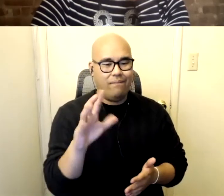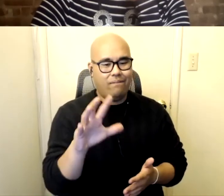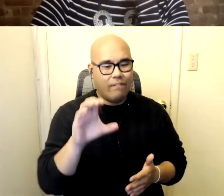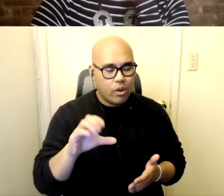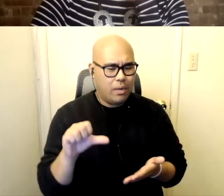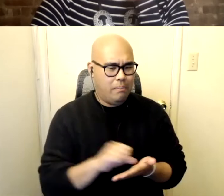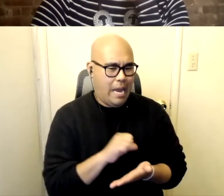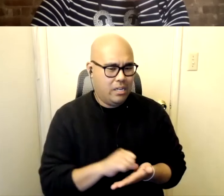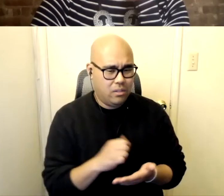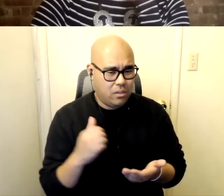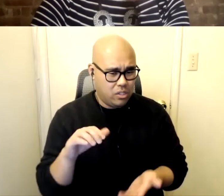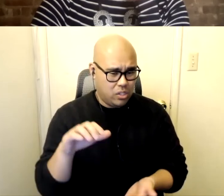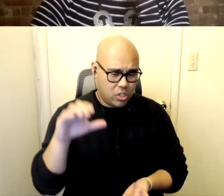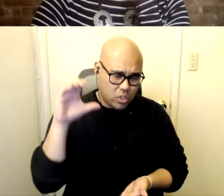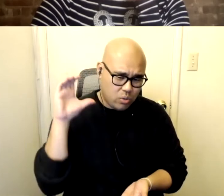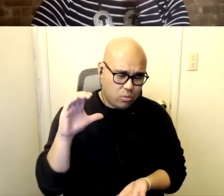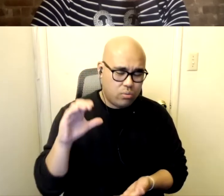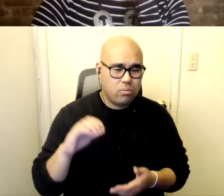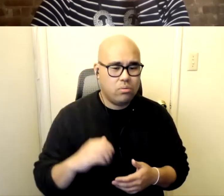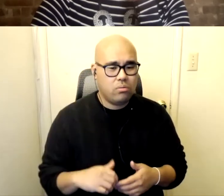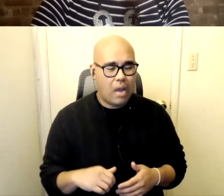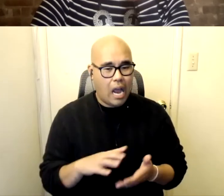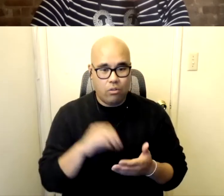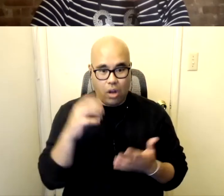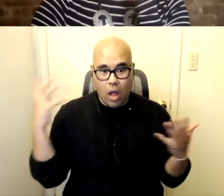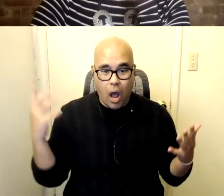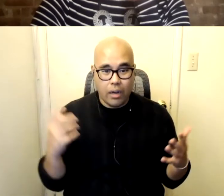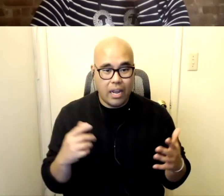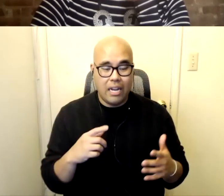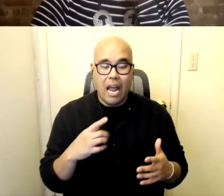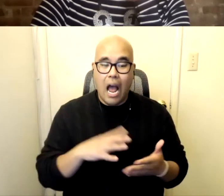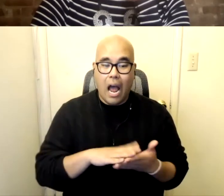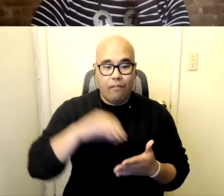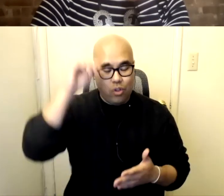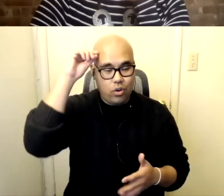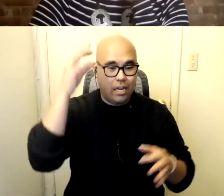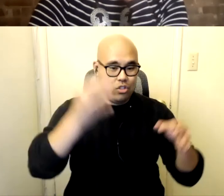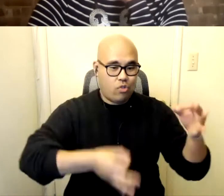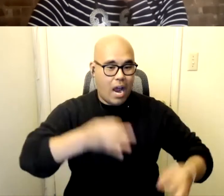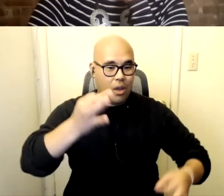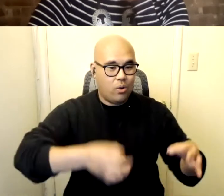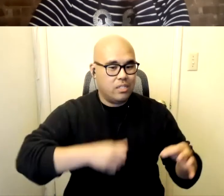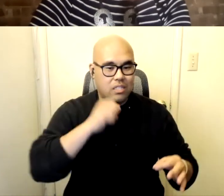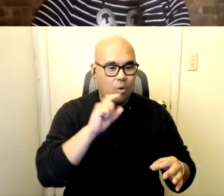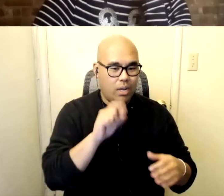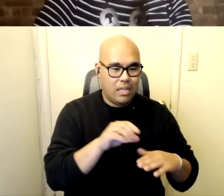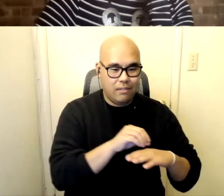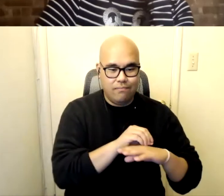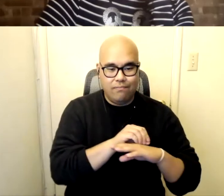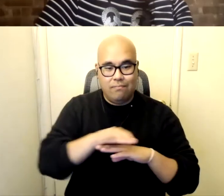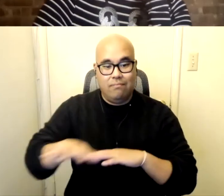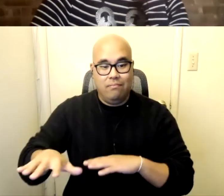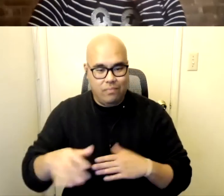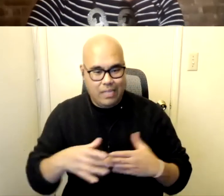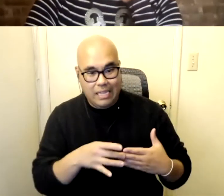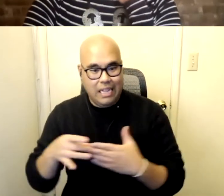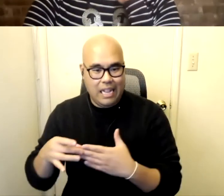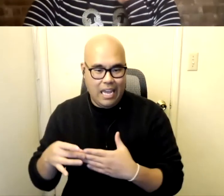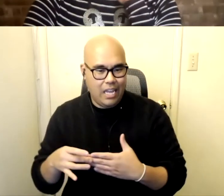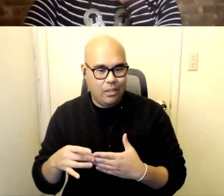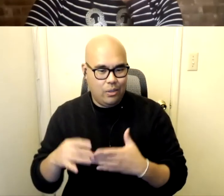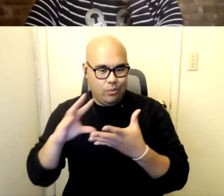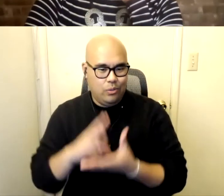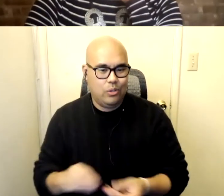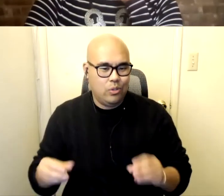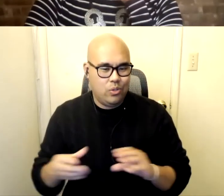learned a lot. I learned that trials don't really lend themselves to narrative in a way that I was hoping they would, and that I had to distort an